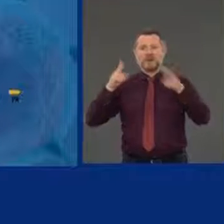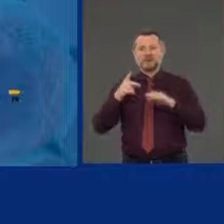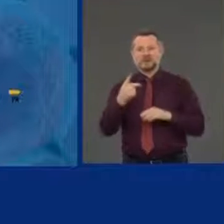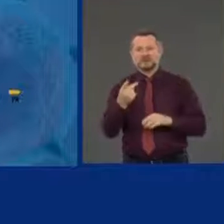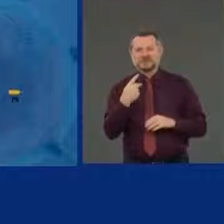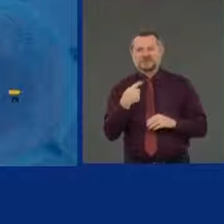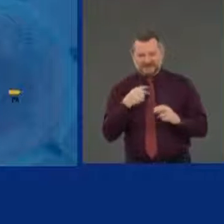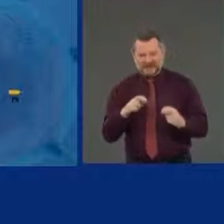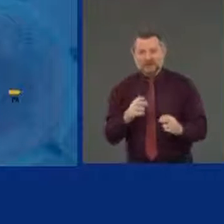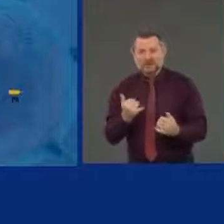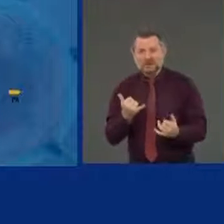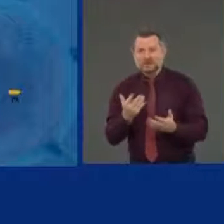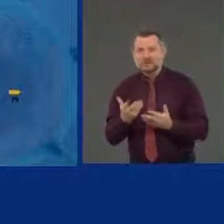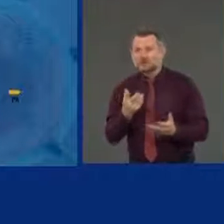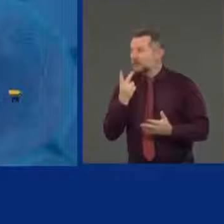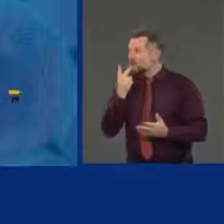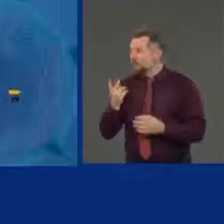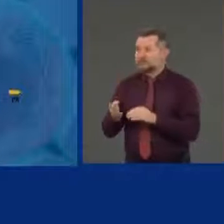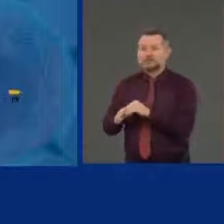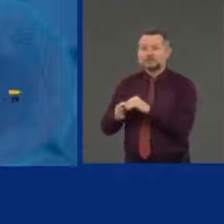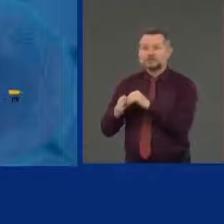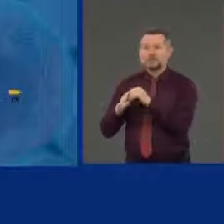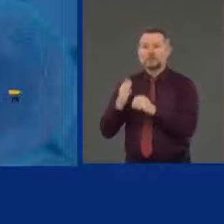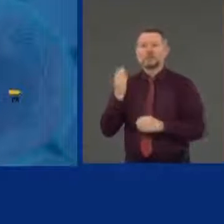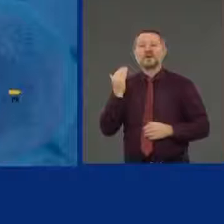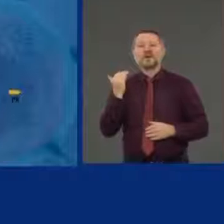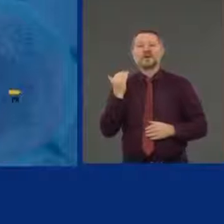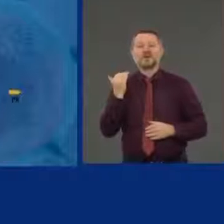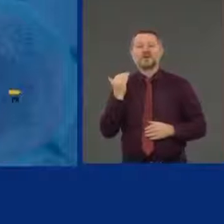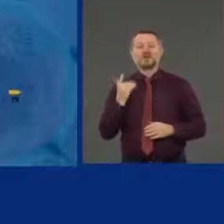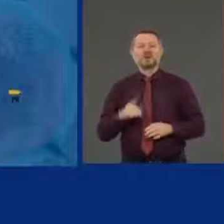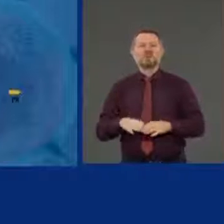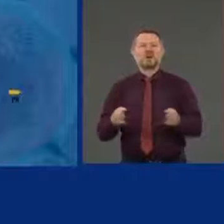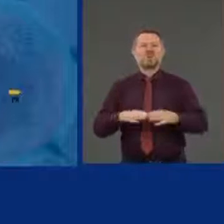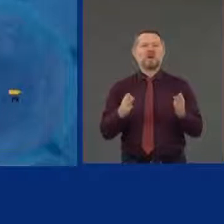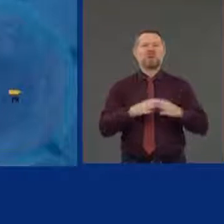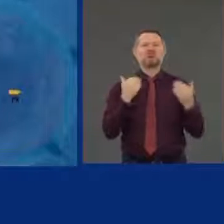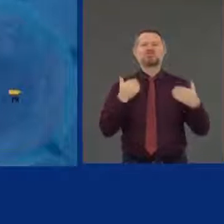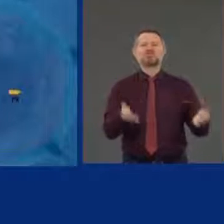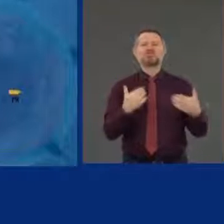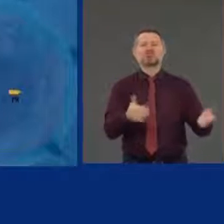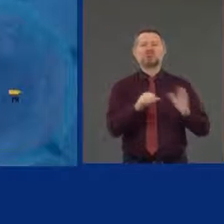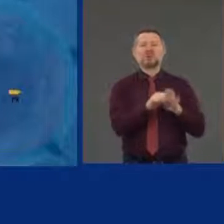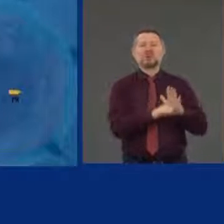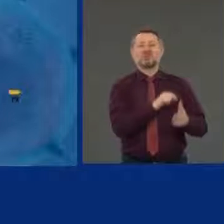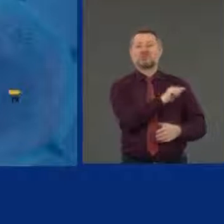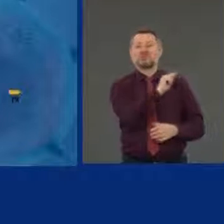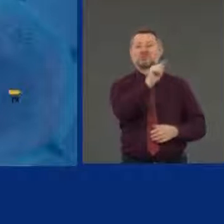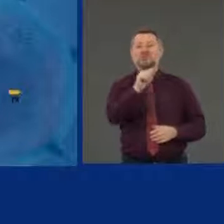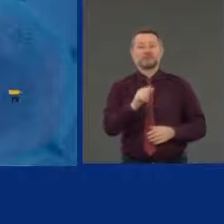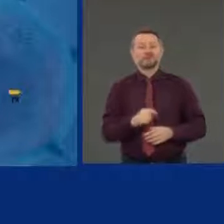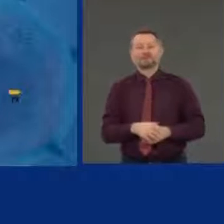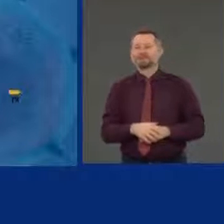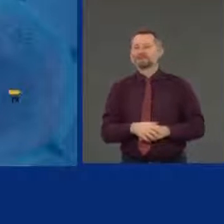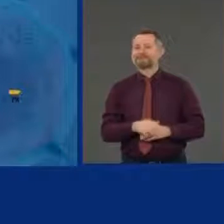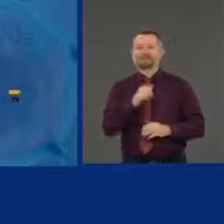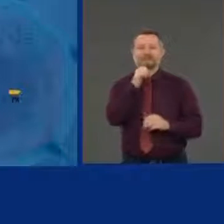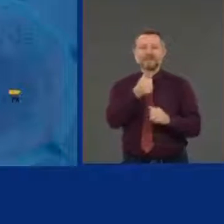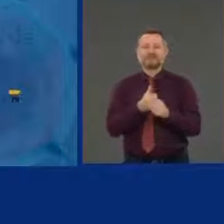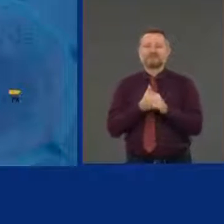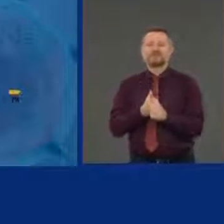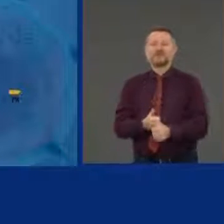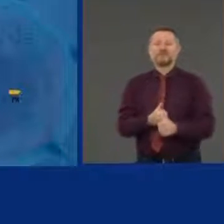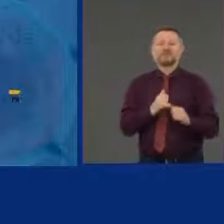Why? They reopened quickly. They did not have the same phases. They did not have the